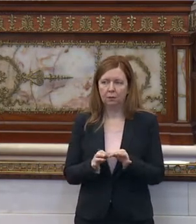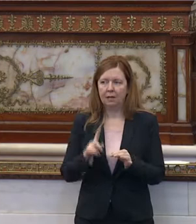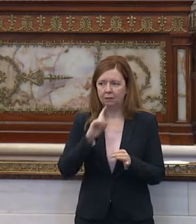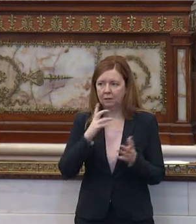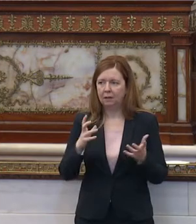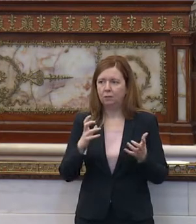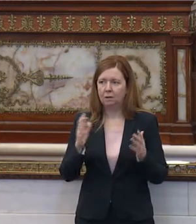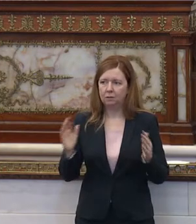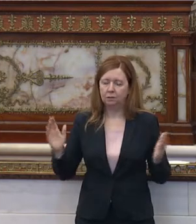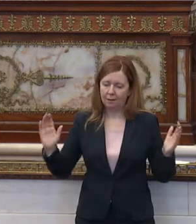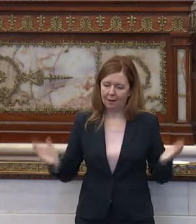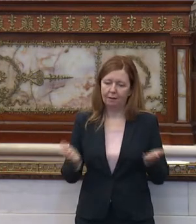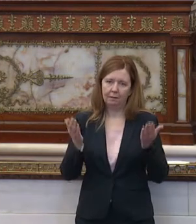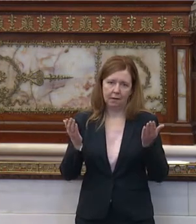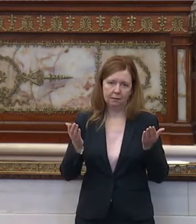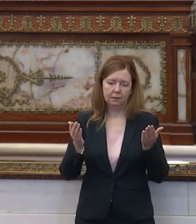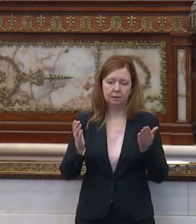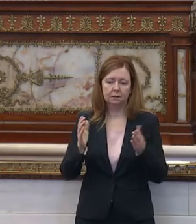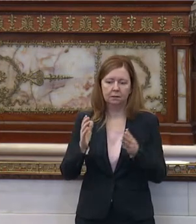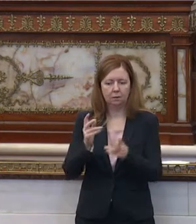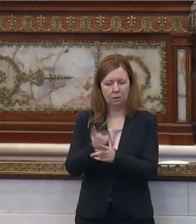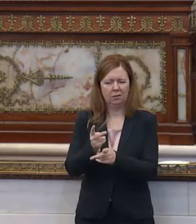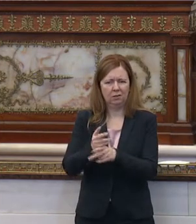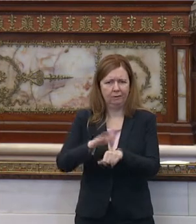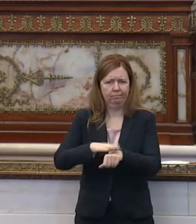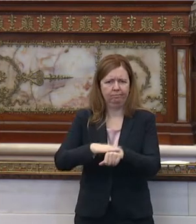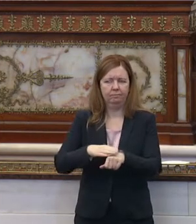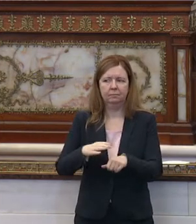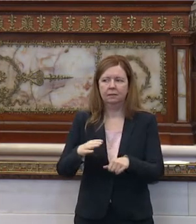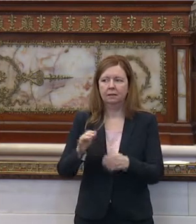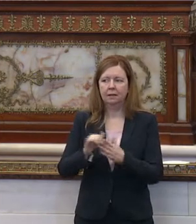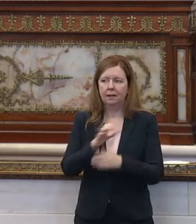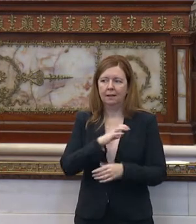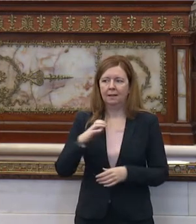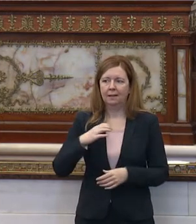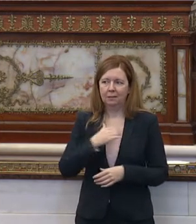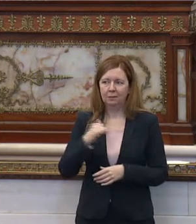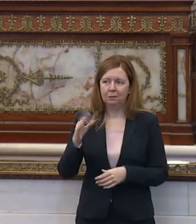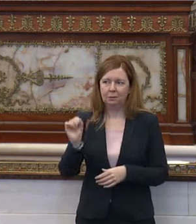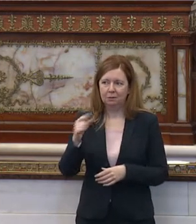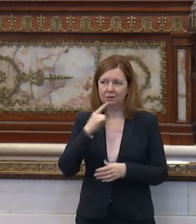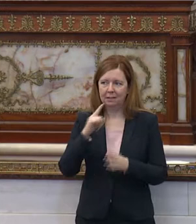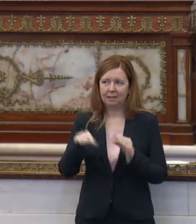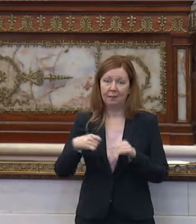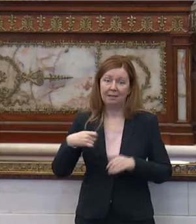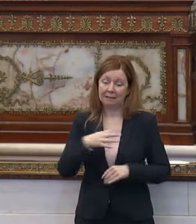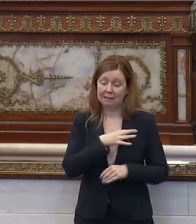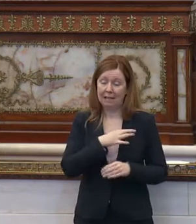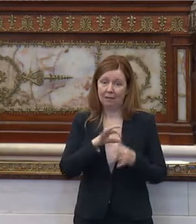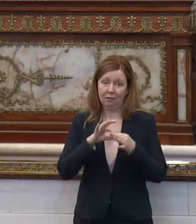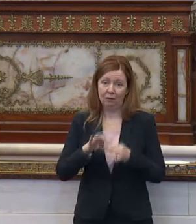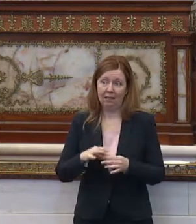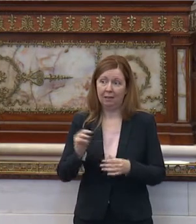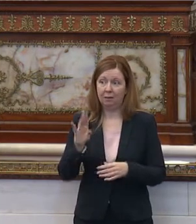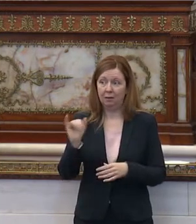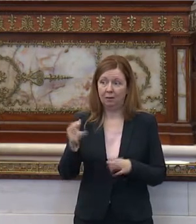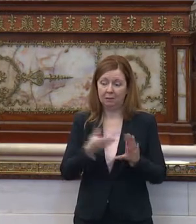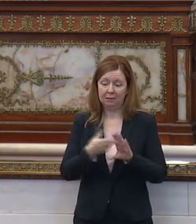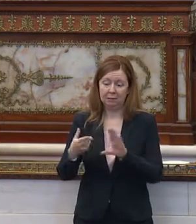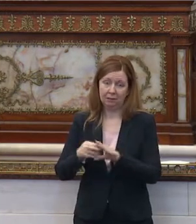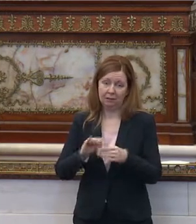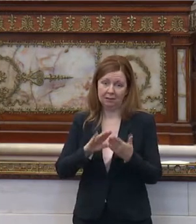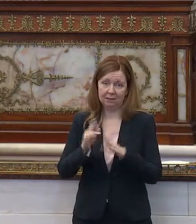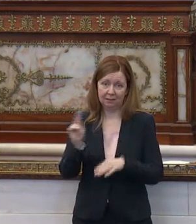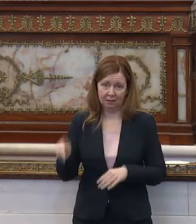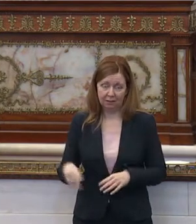want to elevate the cautionary note that Councilmember Jones did around the staffing related to minority participation in the city